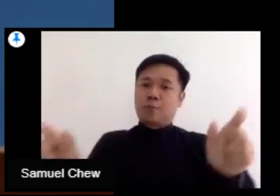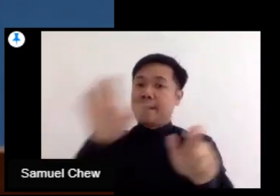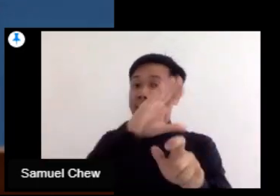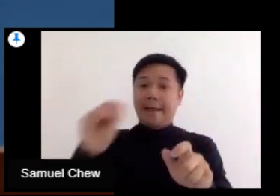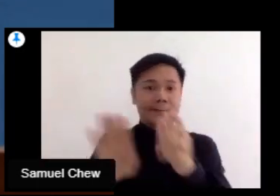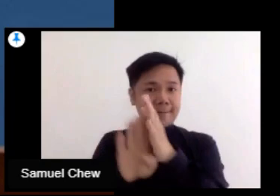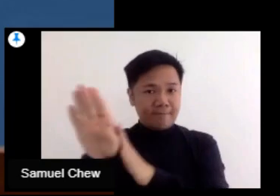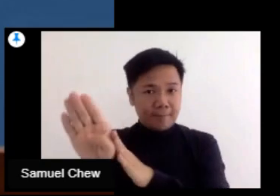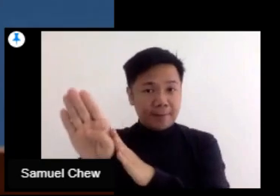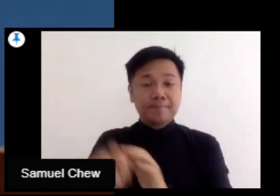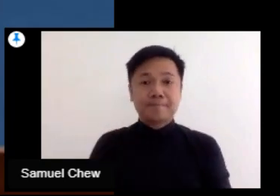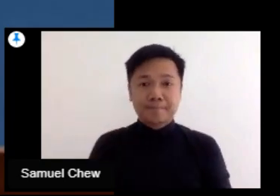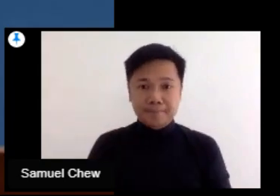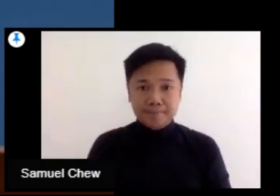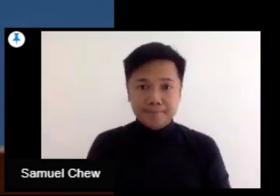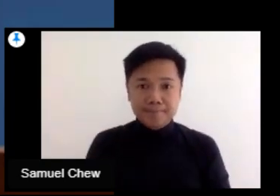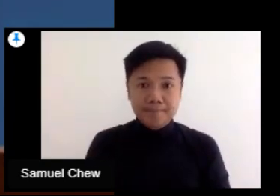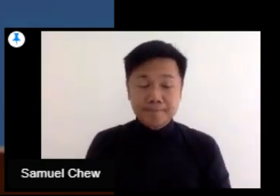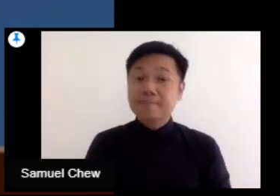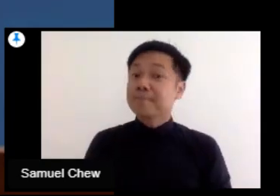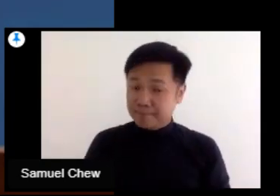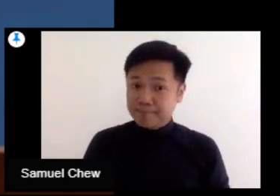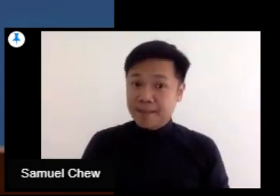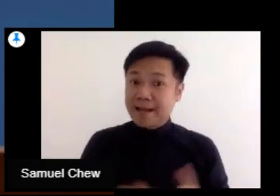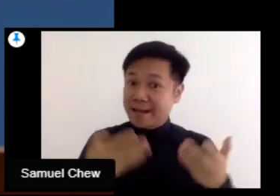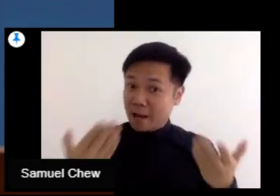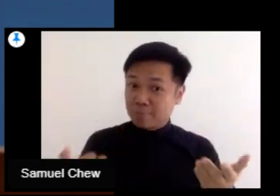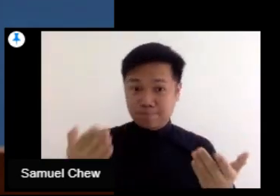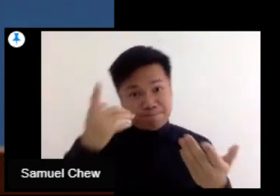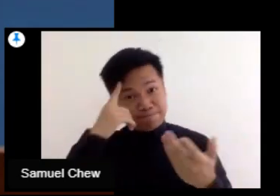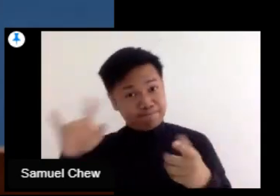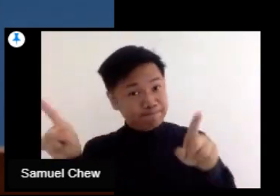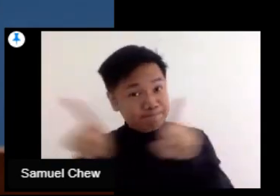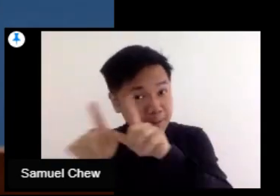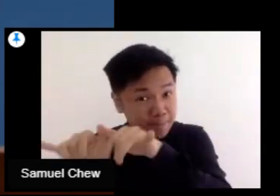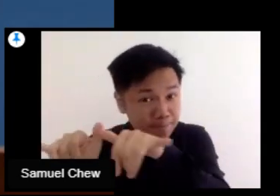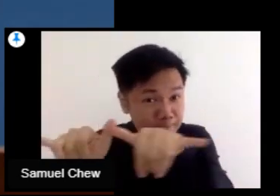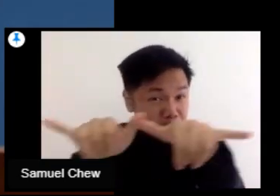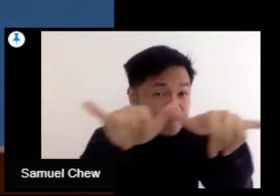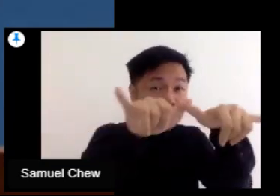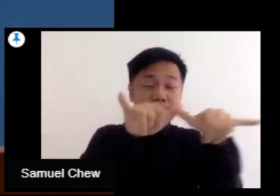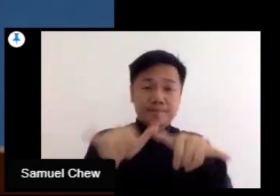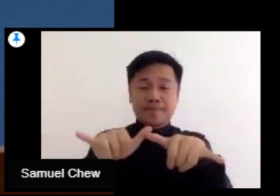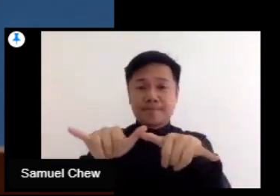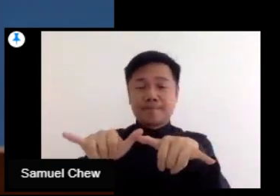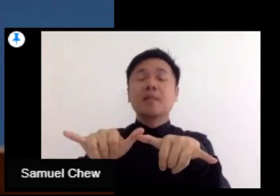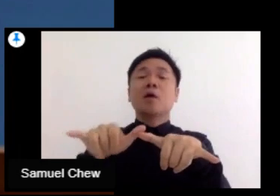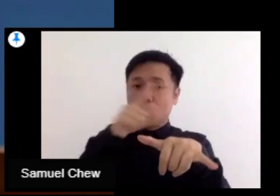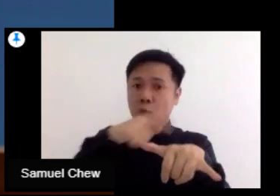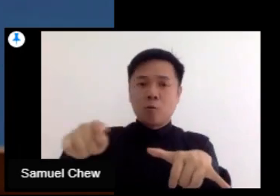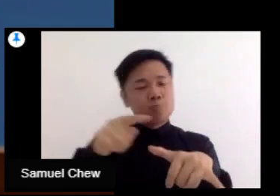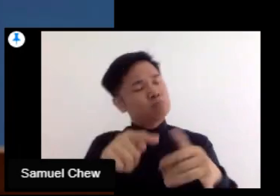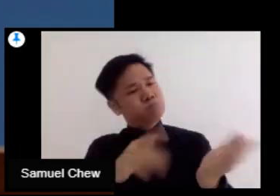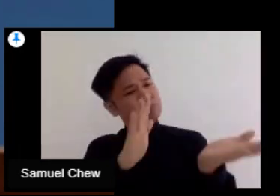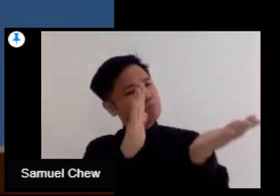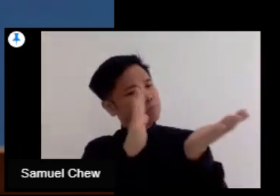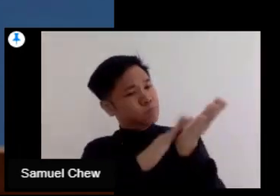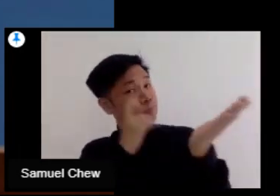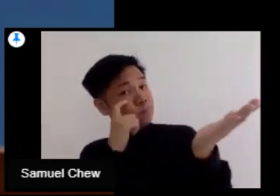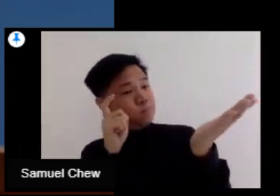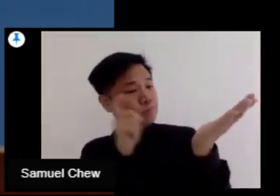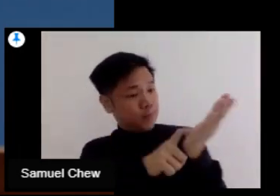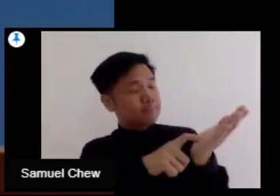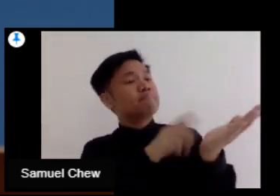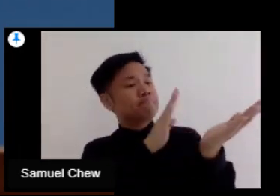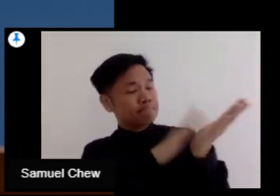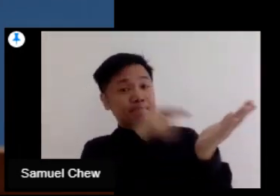Development. Our consensus today express our recognition of the critical role